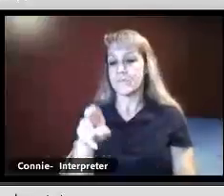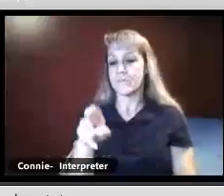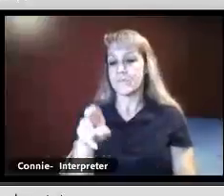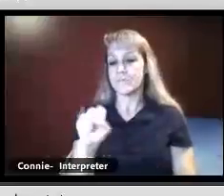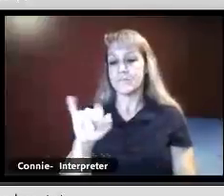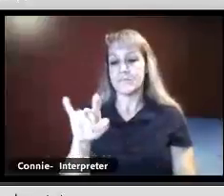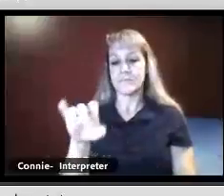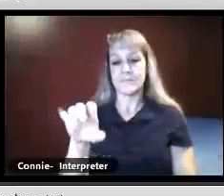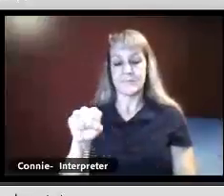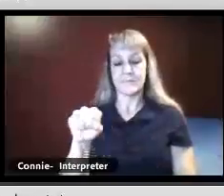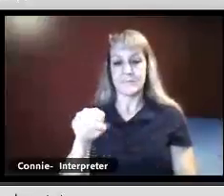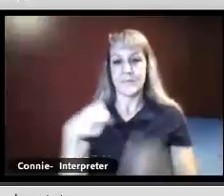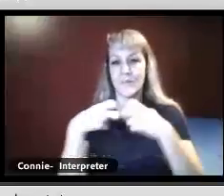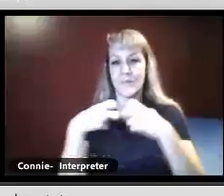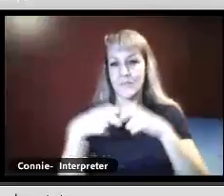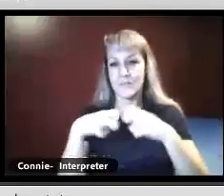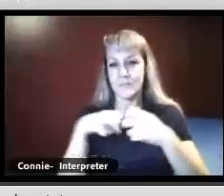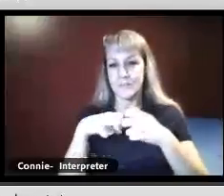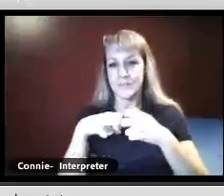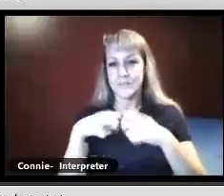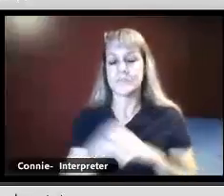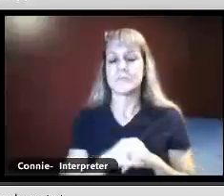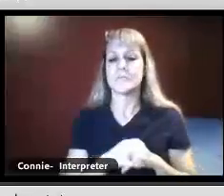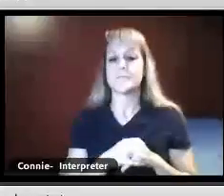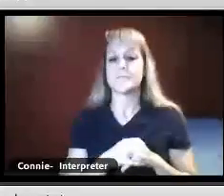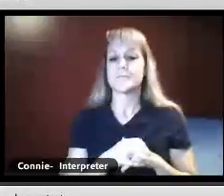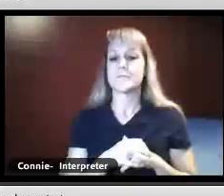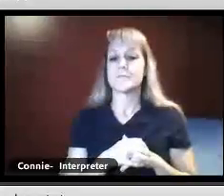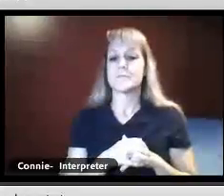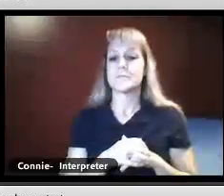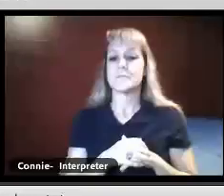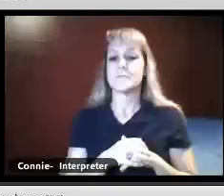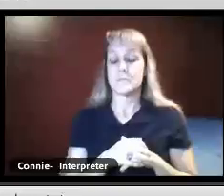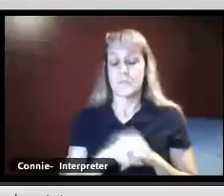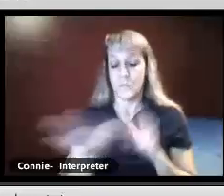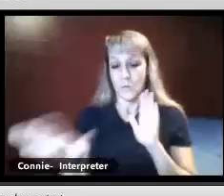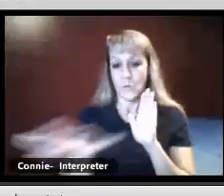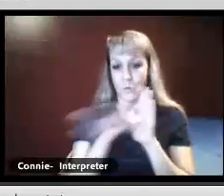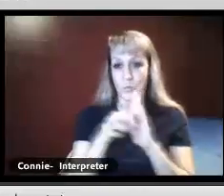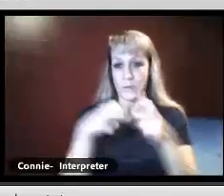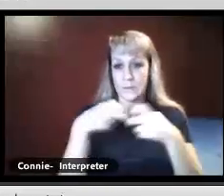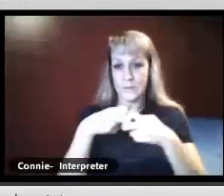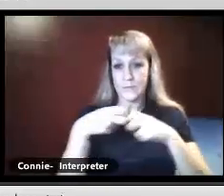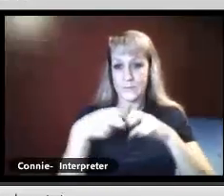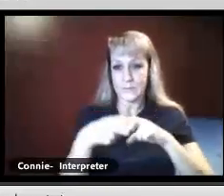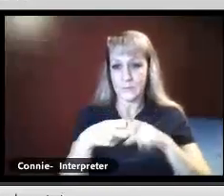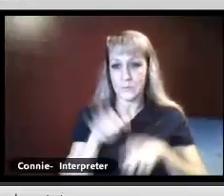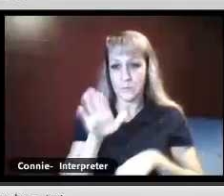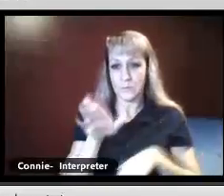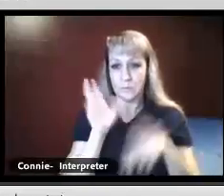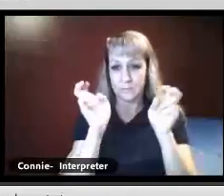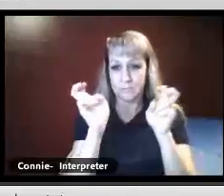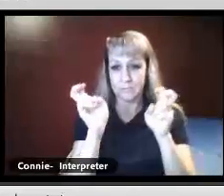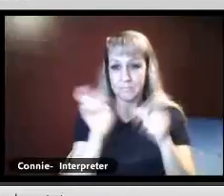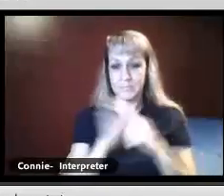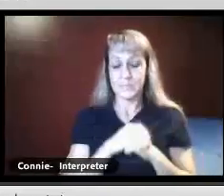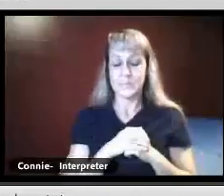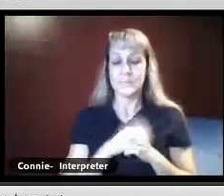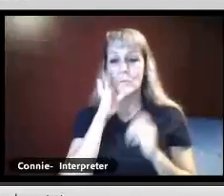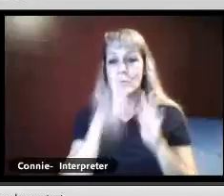and I'll take you to that page. If you should choose physics as your topic, what will